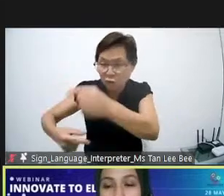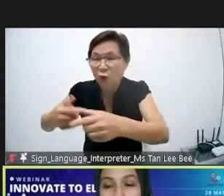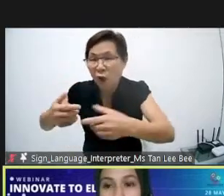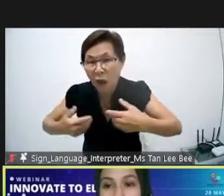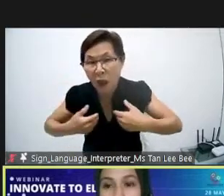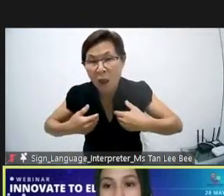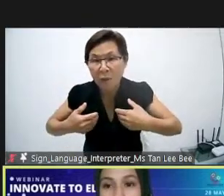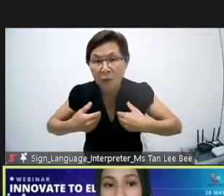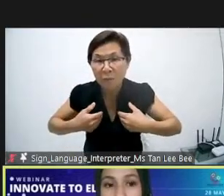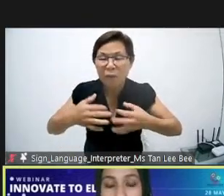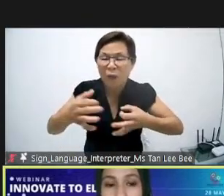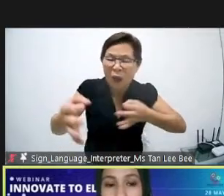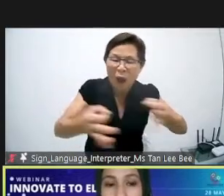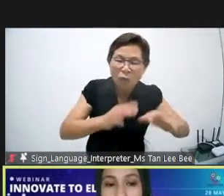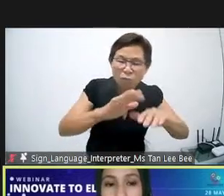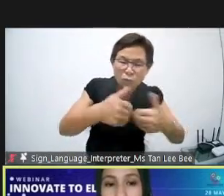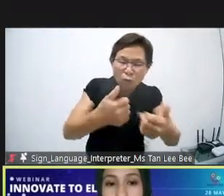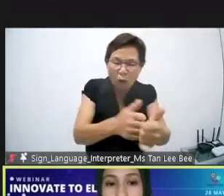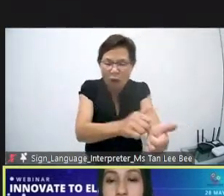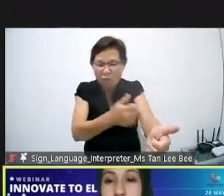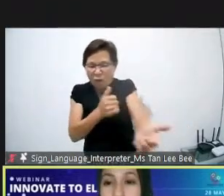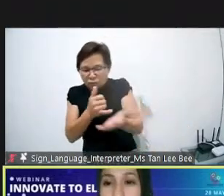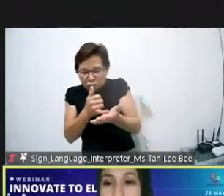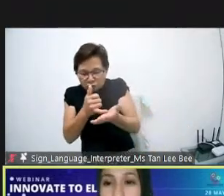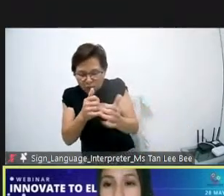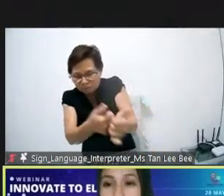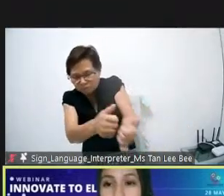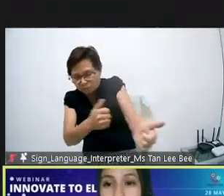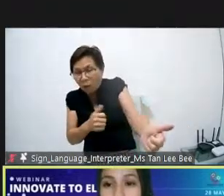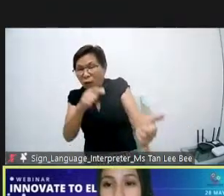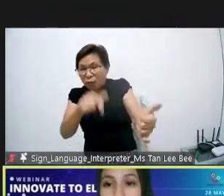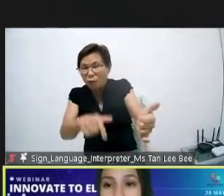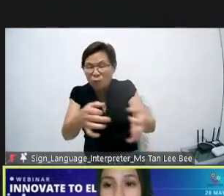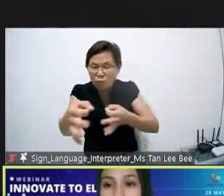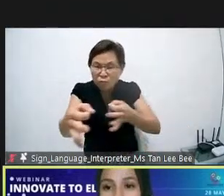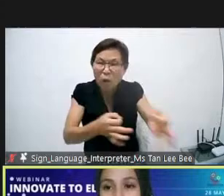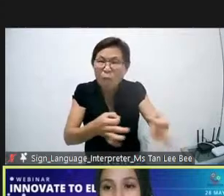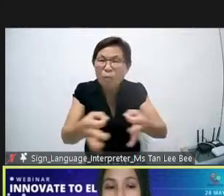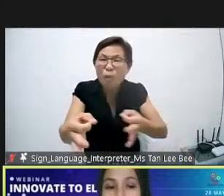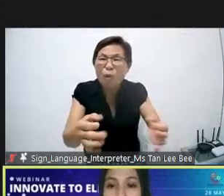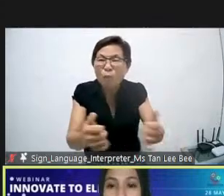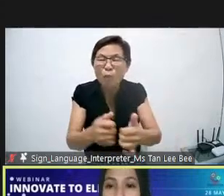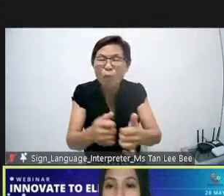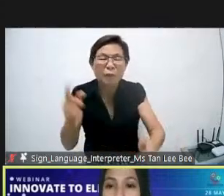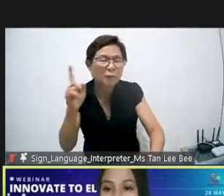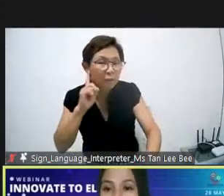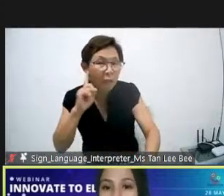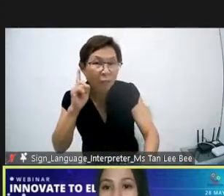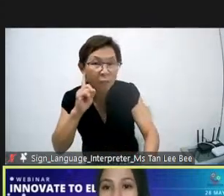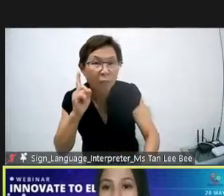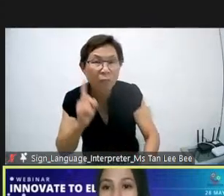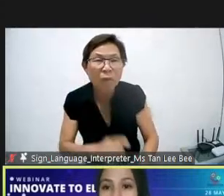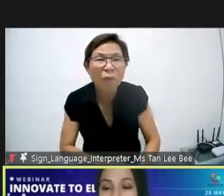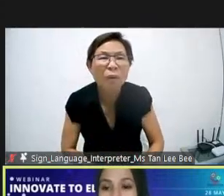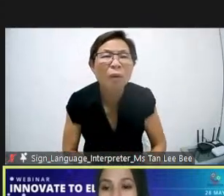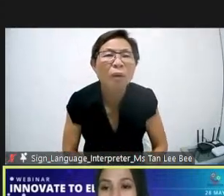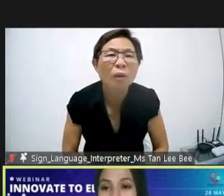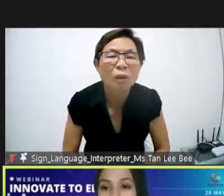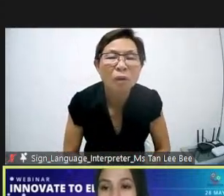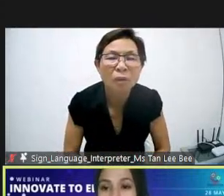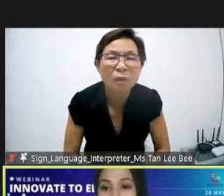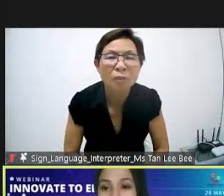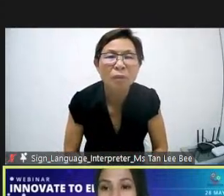that explain how to avoid drugs, which is explained with a sound like this. Kamu harus pintar memilih teman